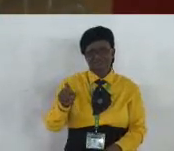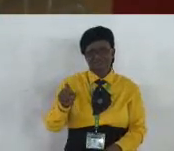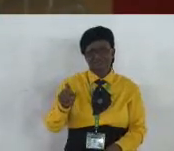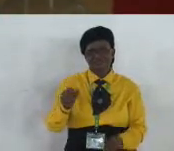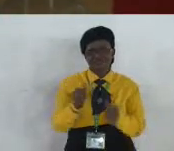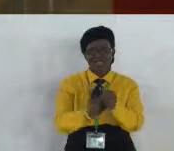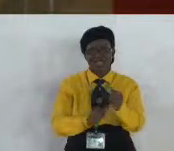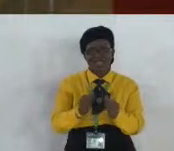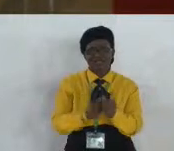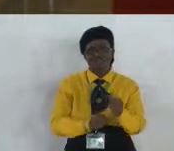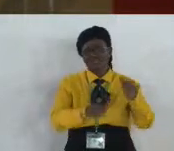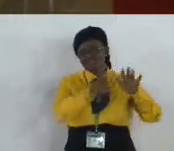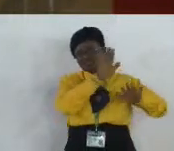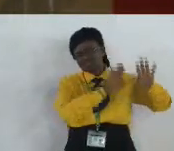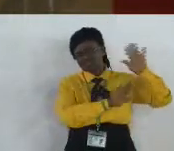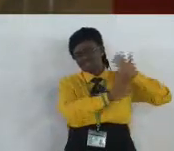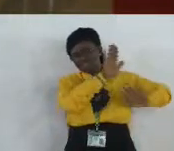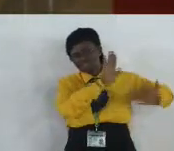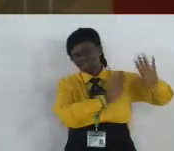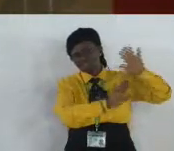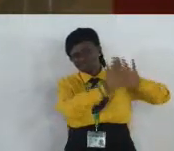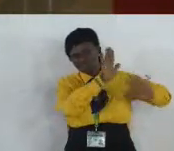every siege